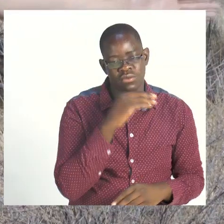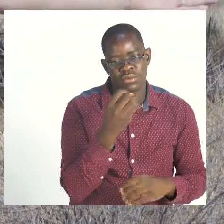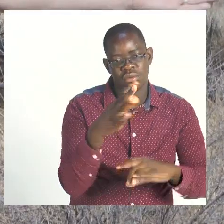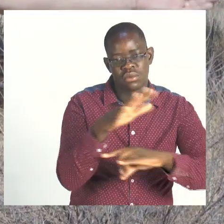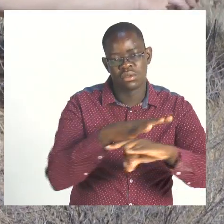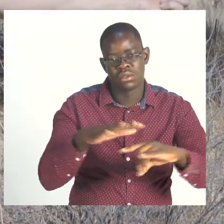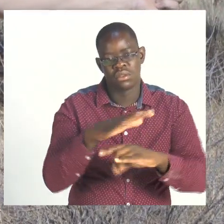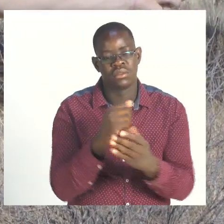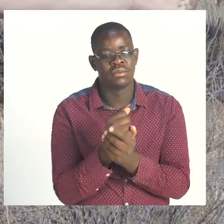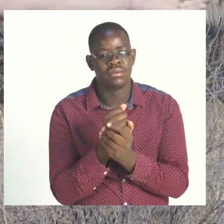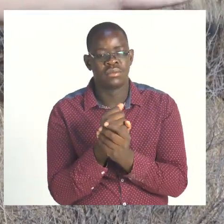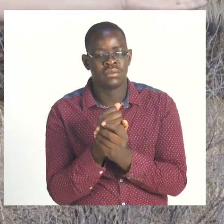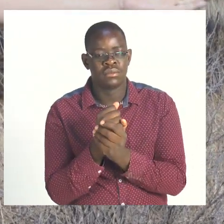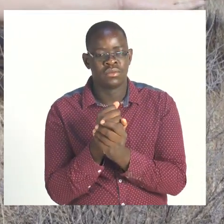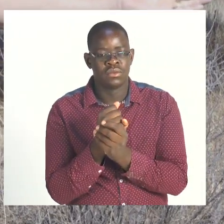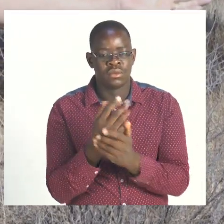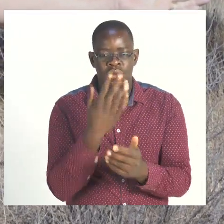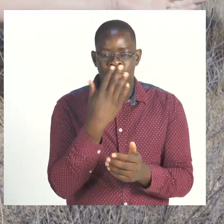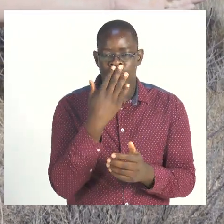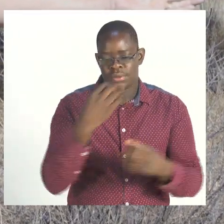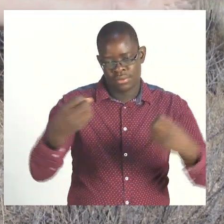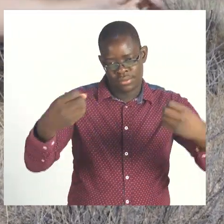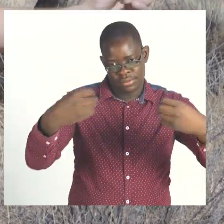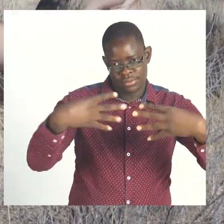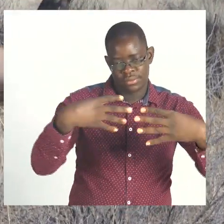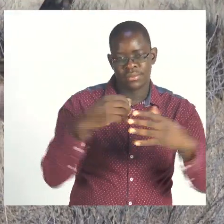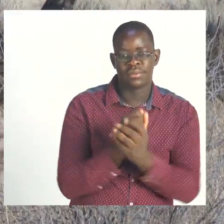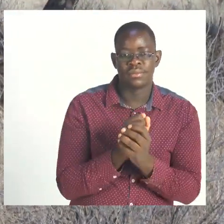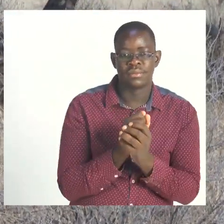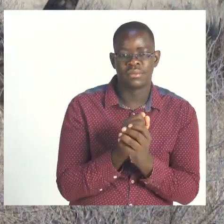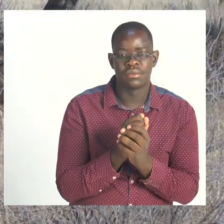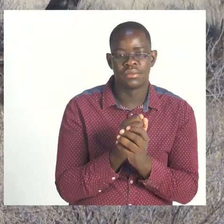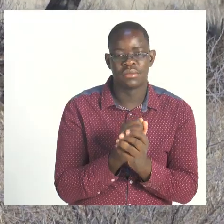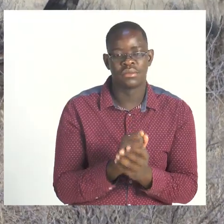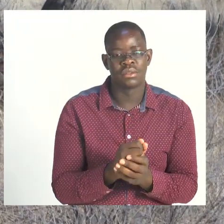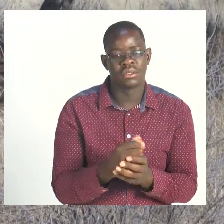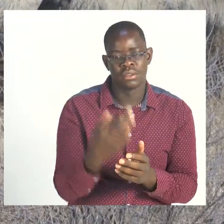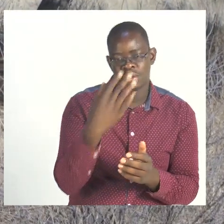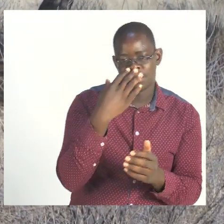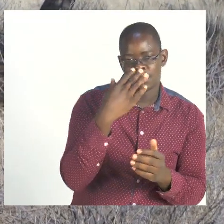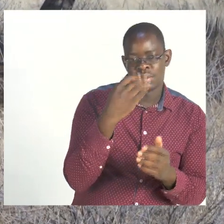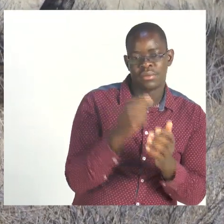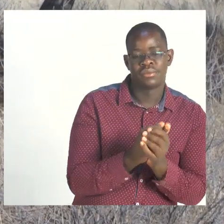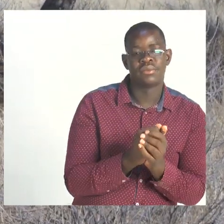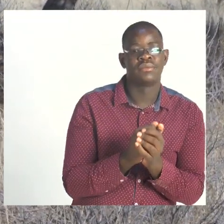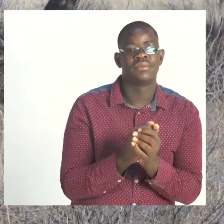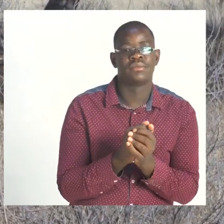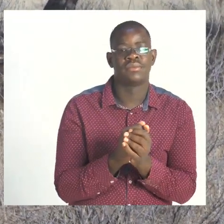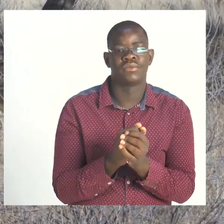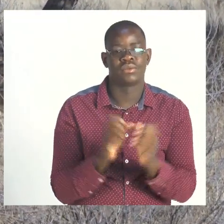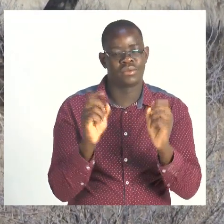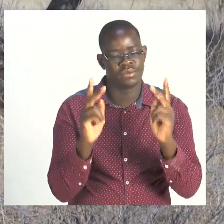The air around us gives us energy. People even have oxygen bars now in Europe.